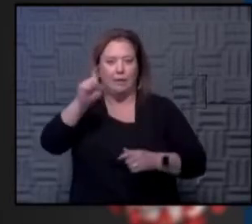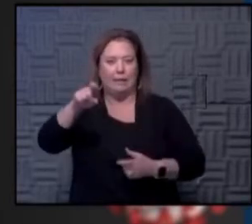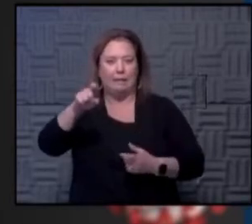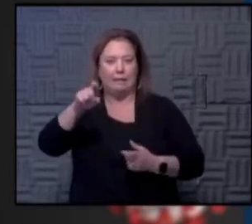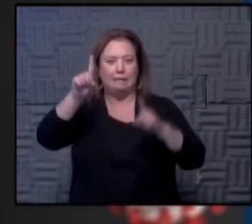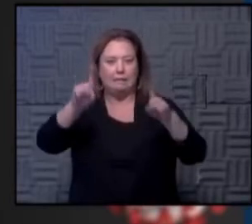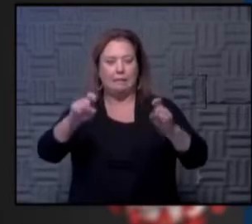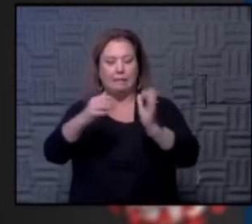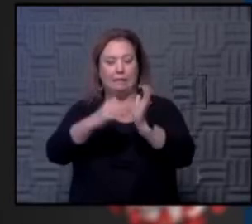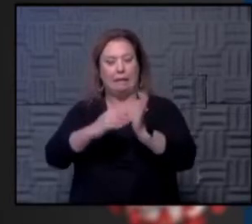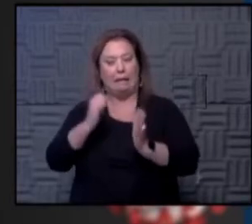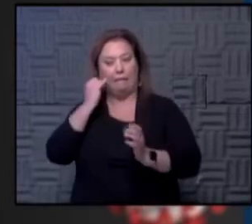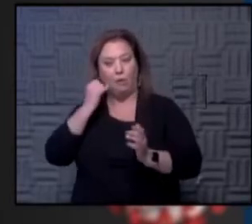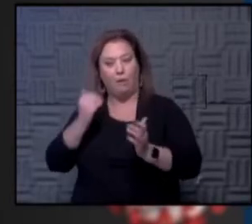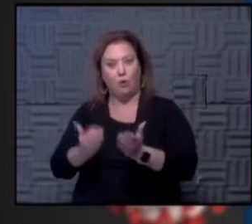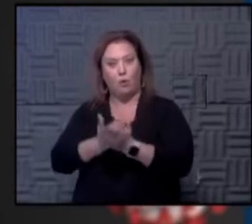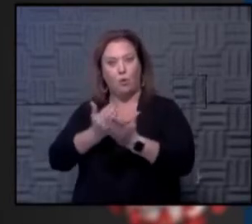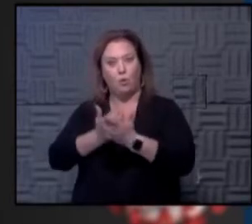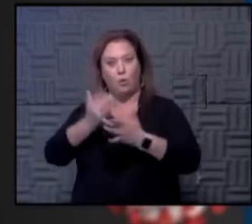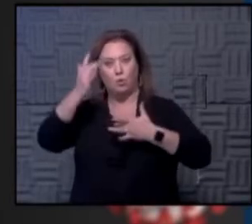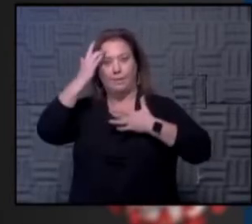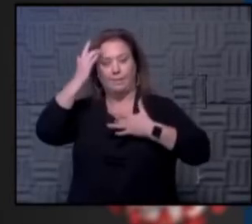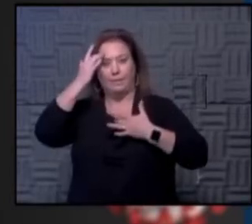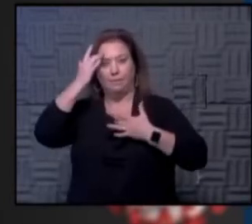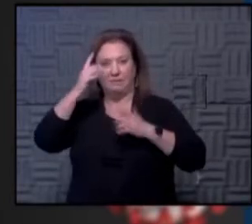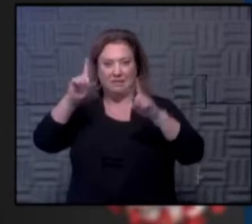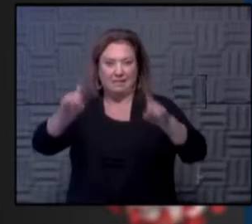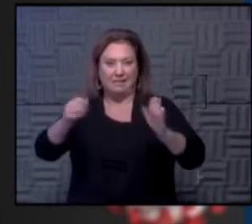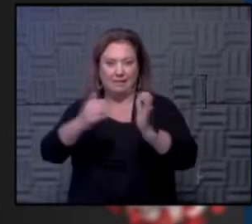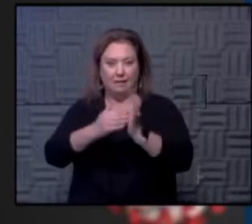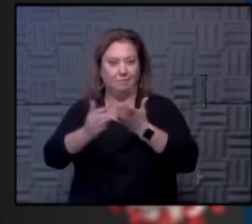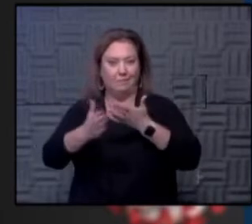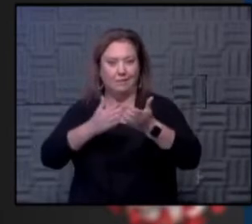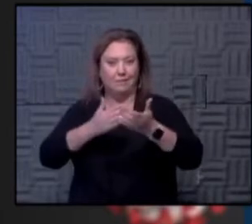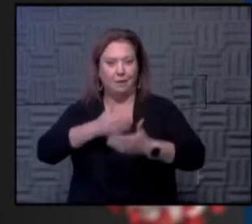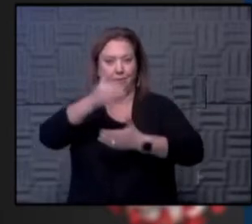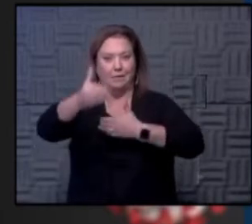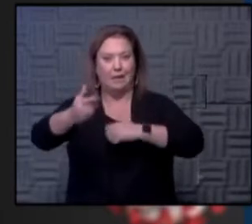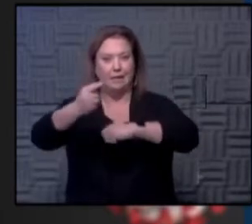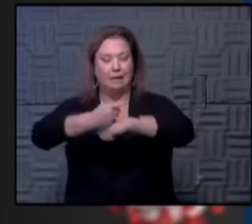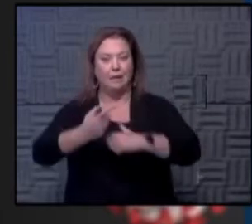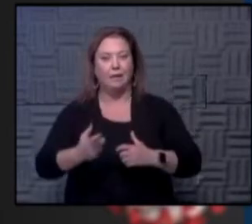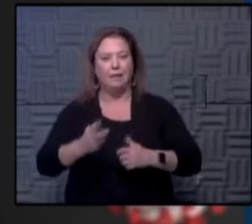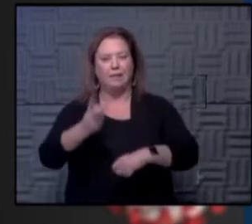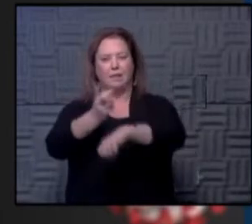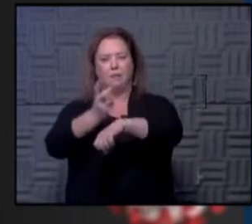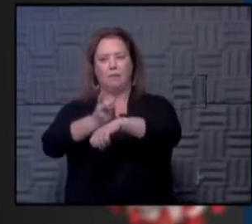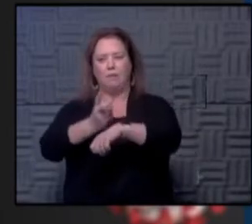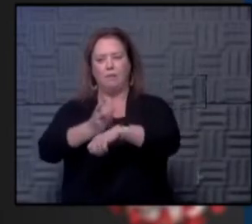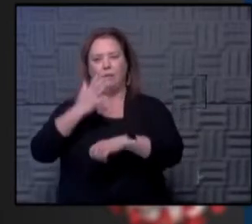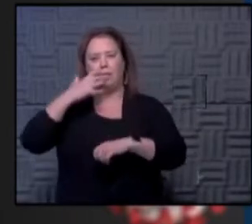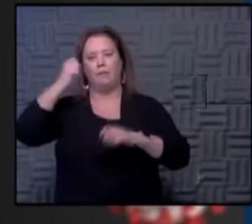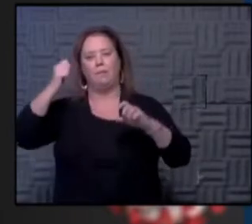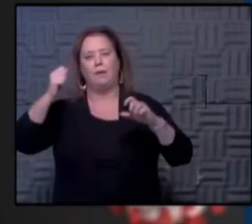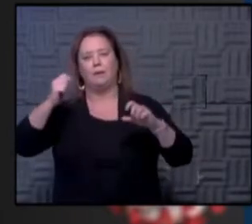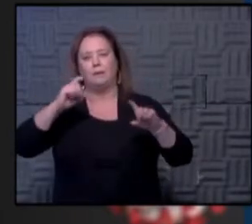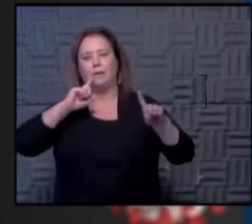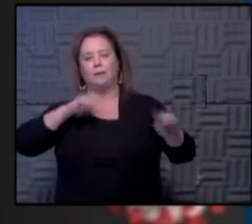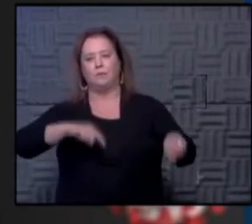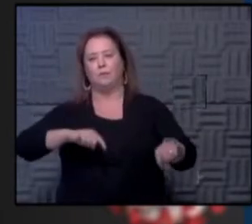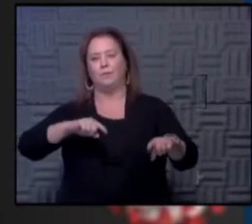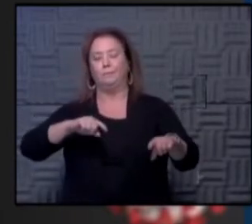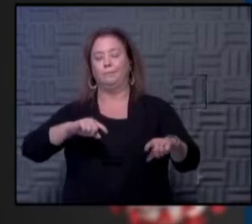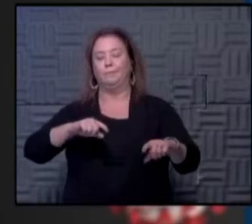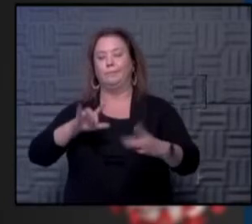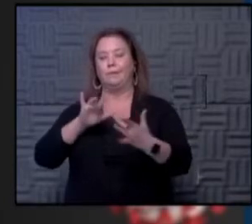have new symptoms, definitely be retested, even if it's the next day. Yeah. And that's the hard part. I would say the best answer here is contact your